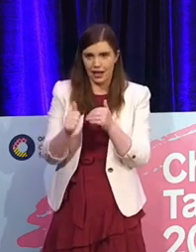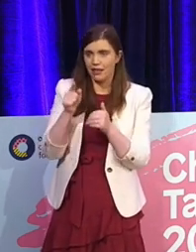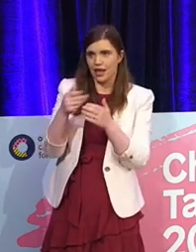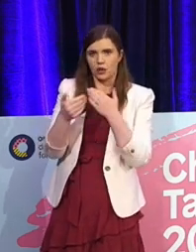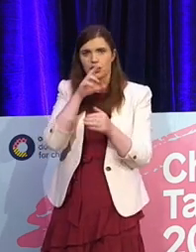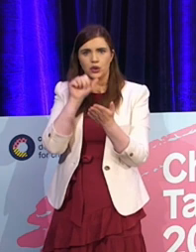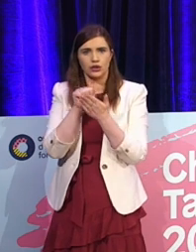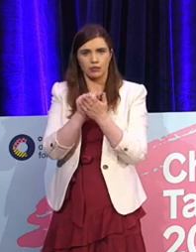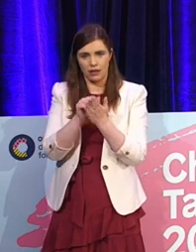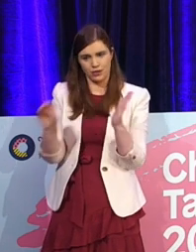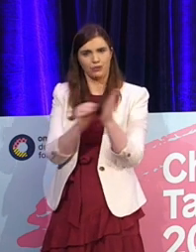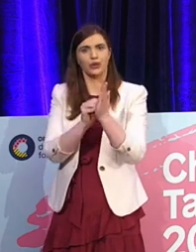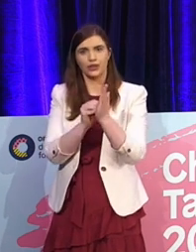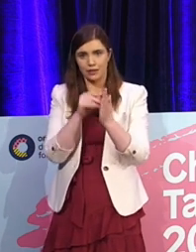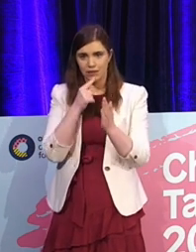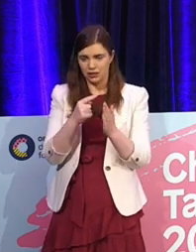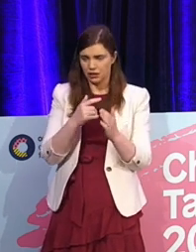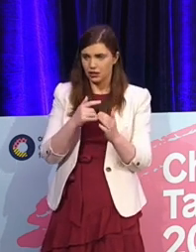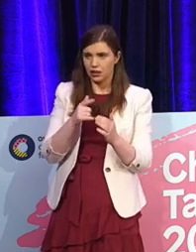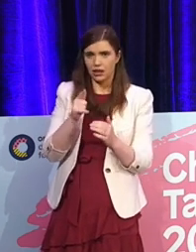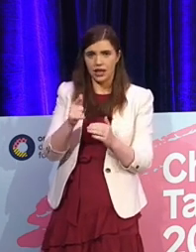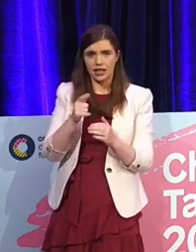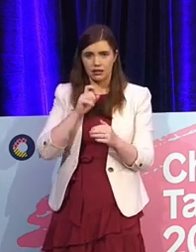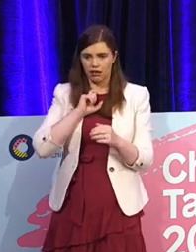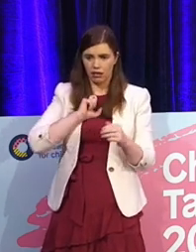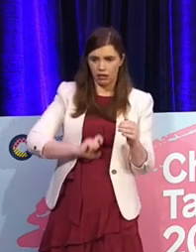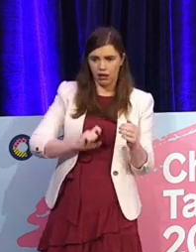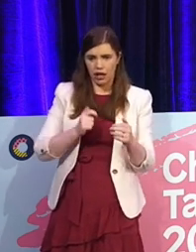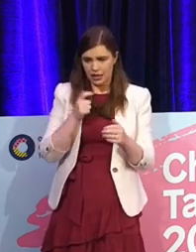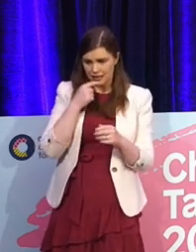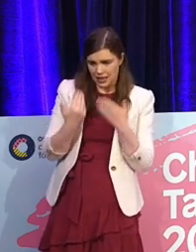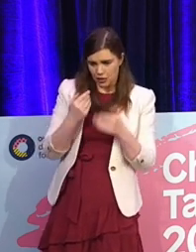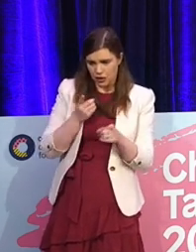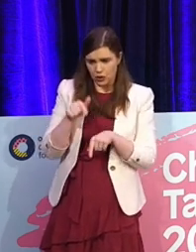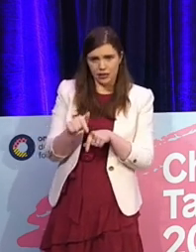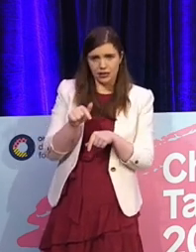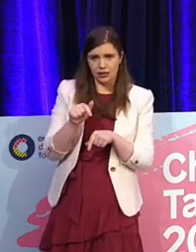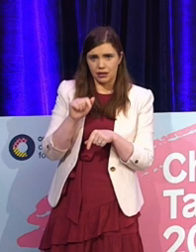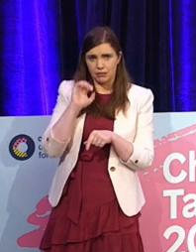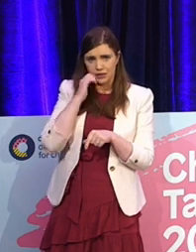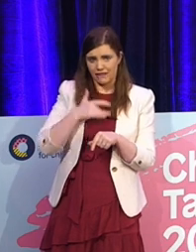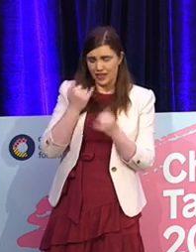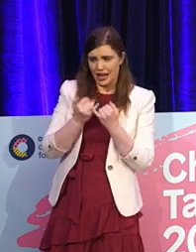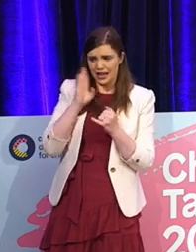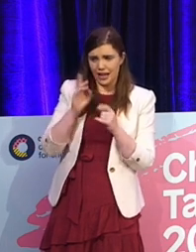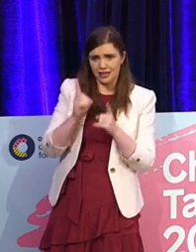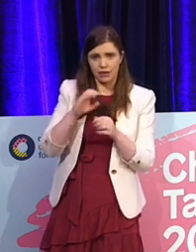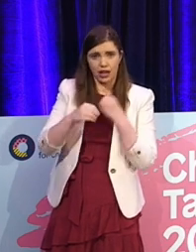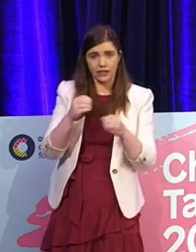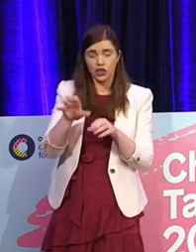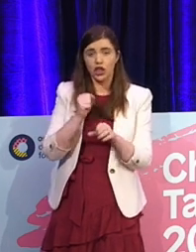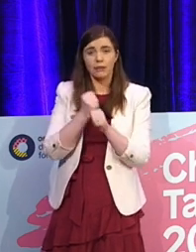well. And it really knocked me for six and damaged my confidence. And I said, how am I going to do this? I'm afraid I've let down the office. Took about